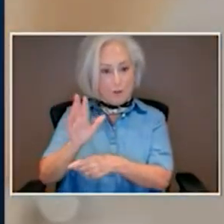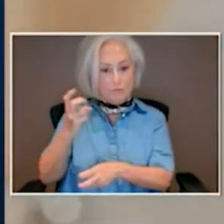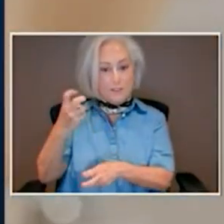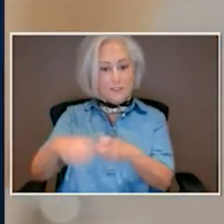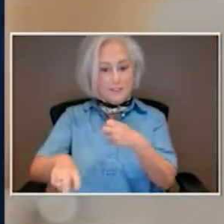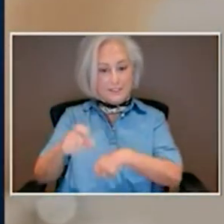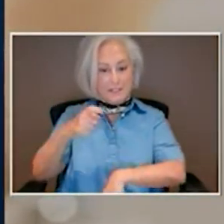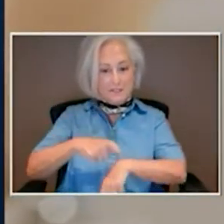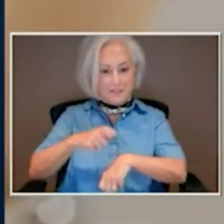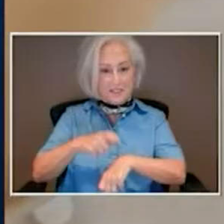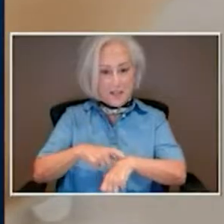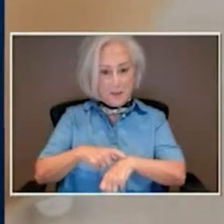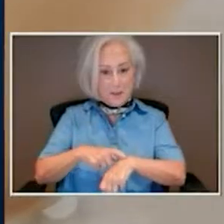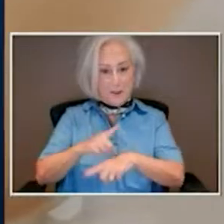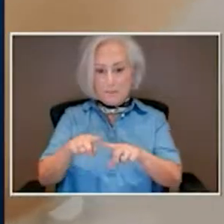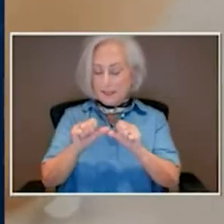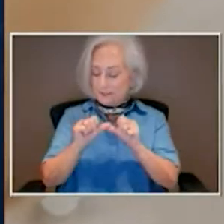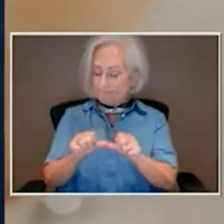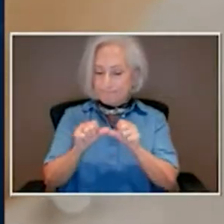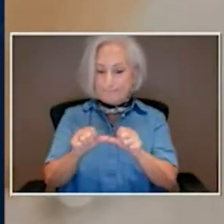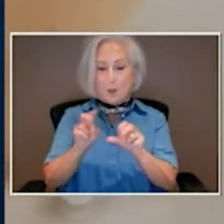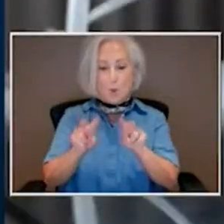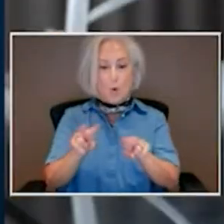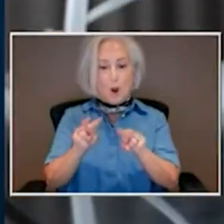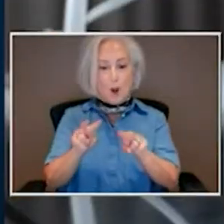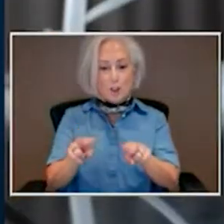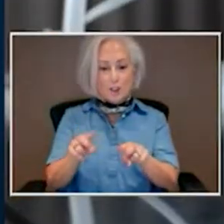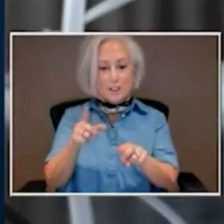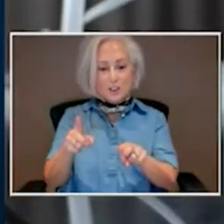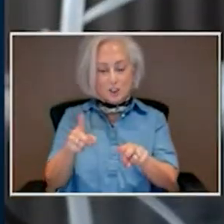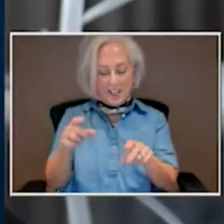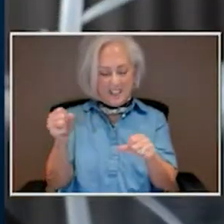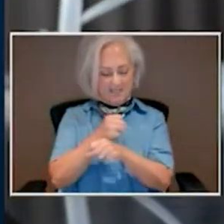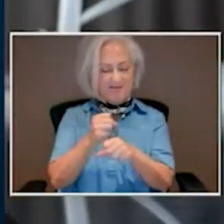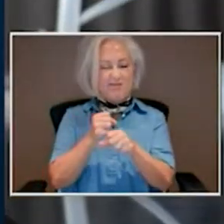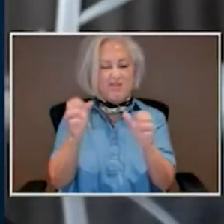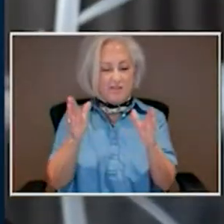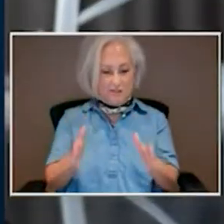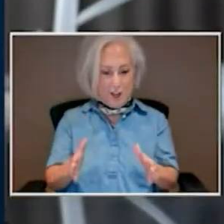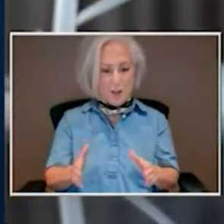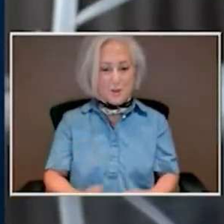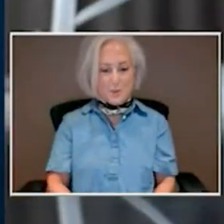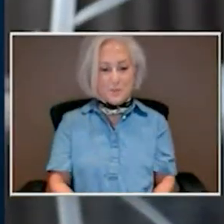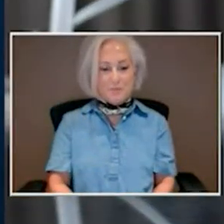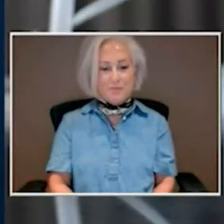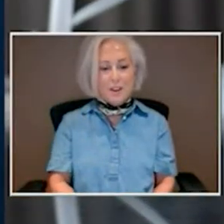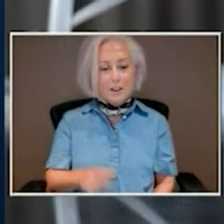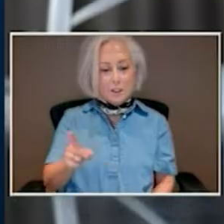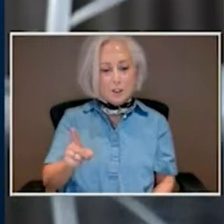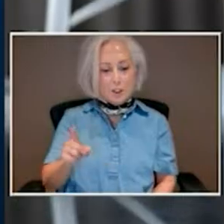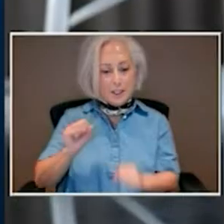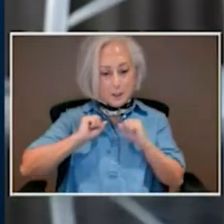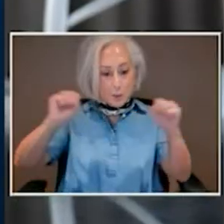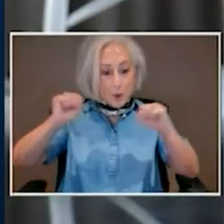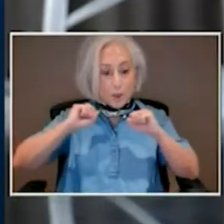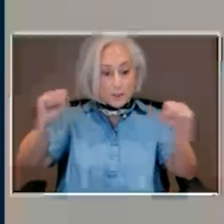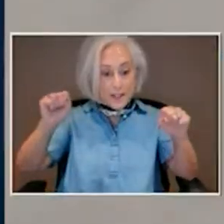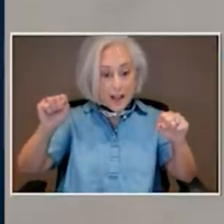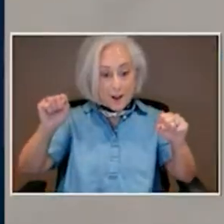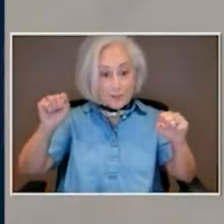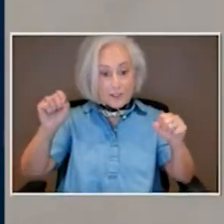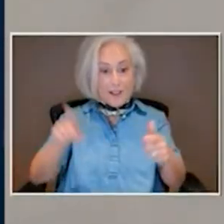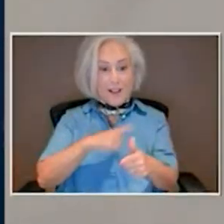But keep scrolling, Ashley is a fighter. She's working out, and then